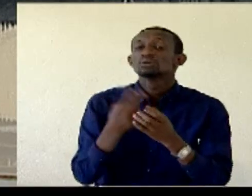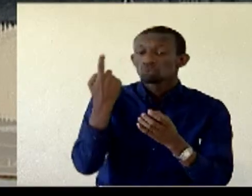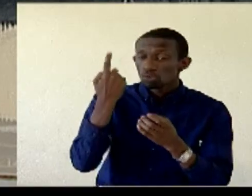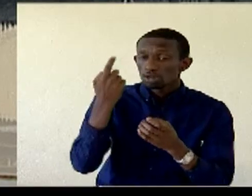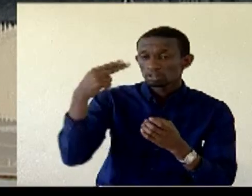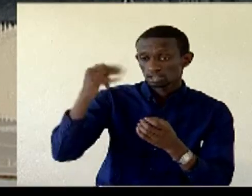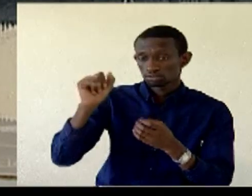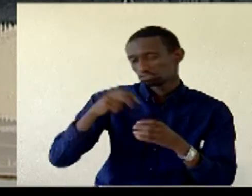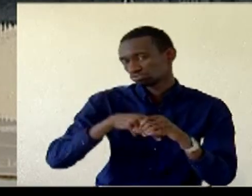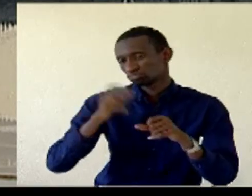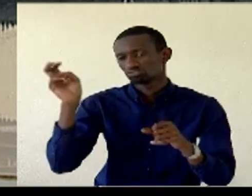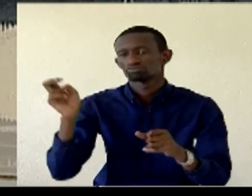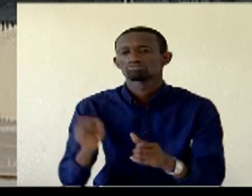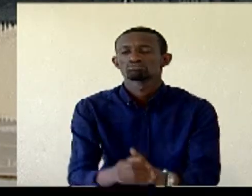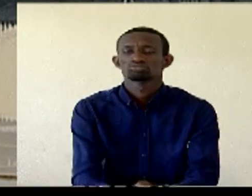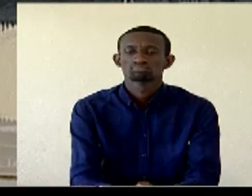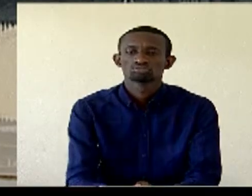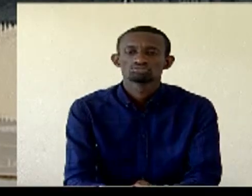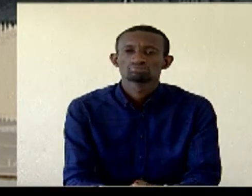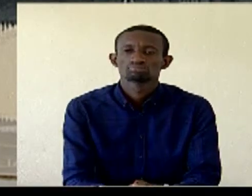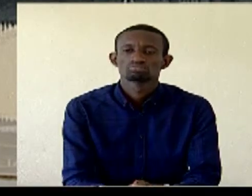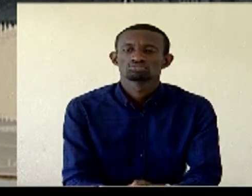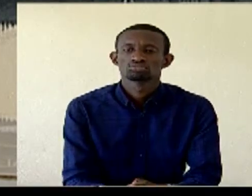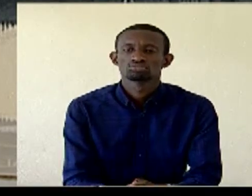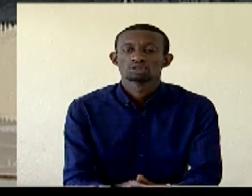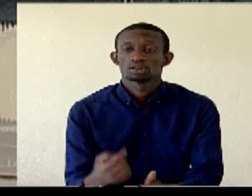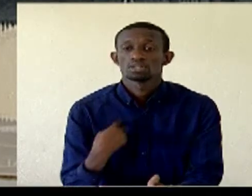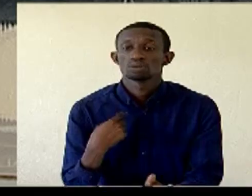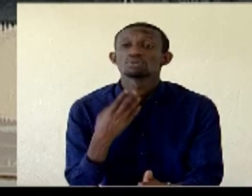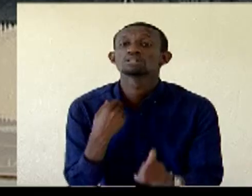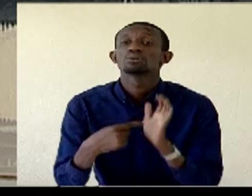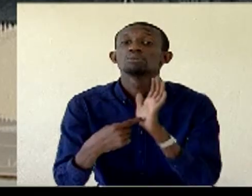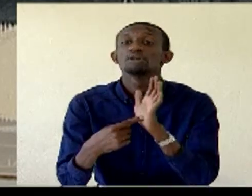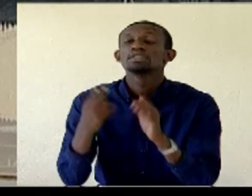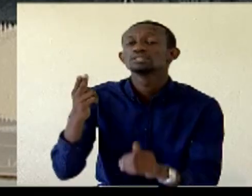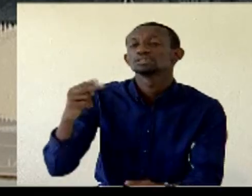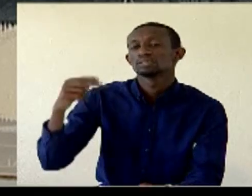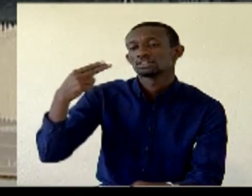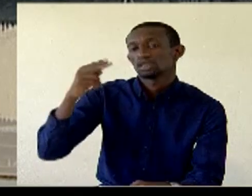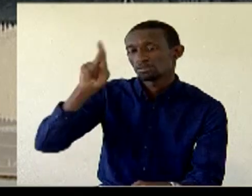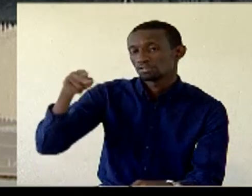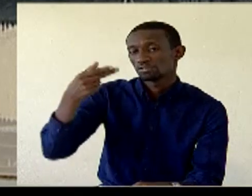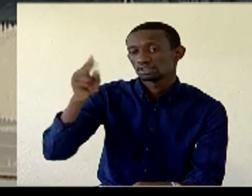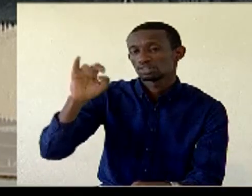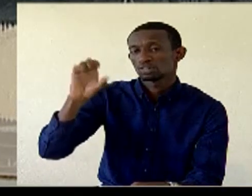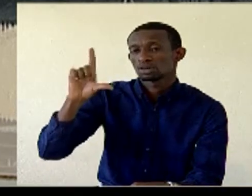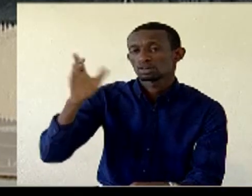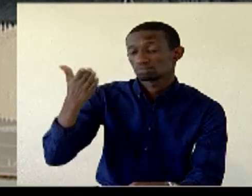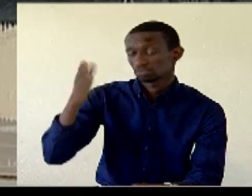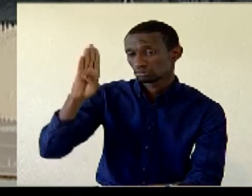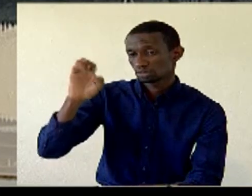removed here. This one behaves as a base. I'm just assuming that this is the phenylamine. This is the benzene